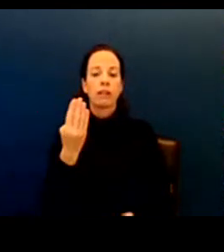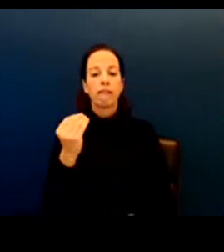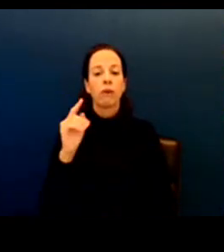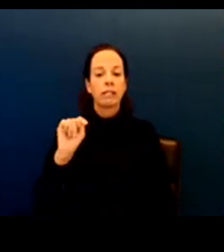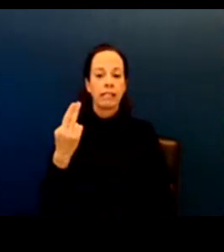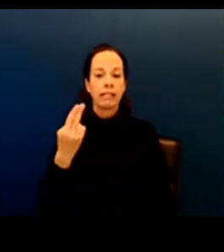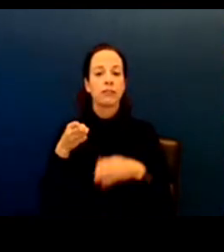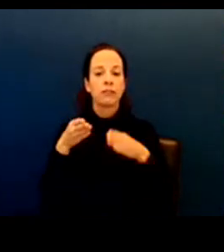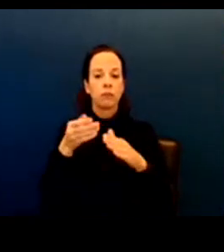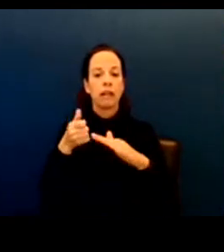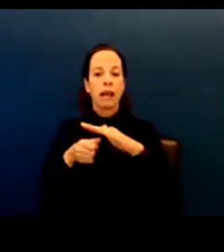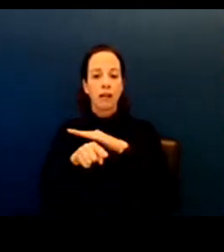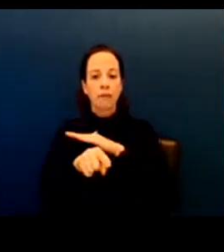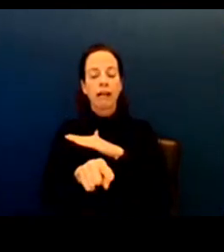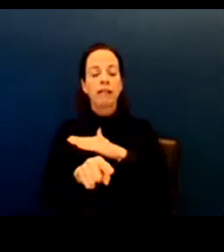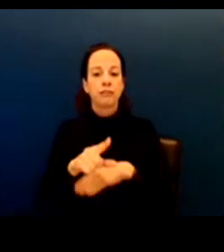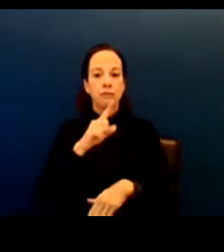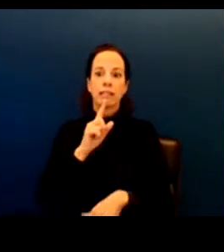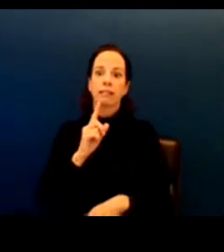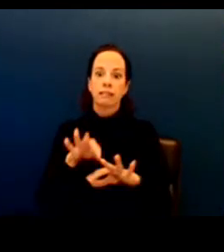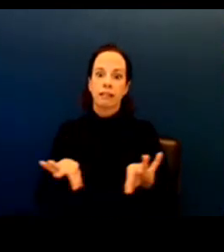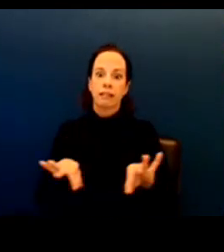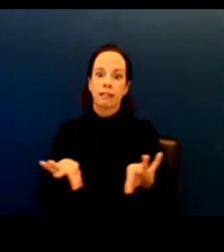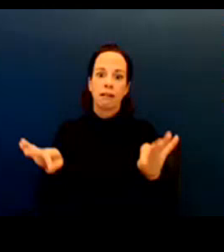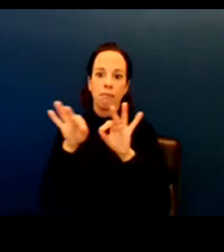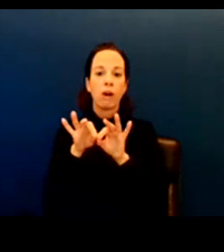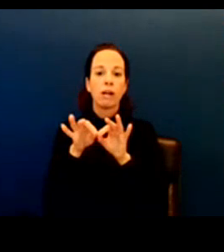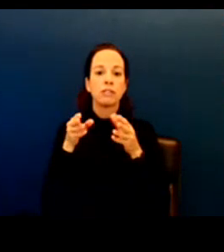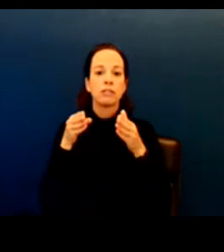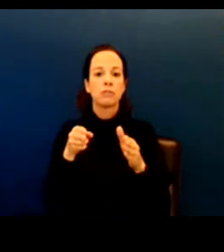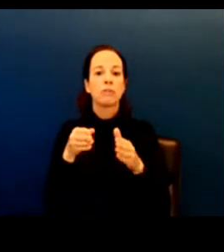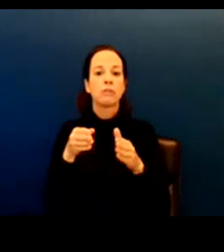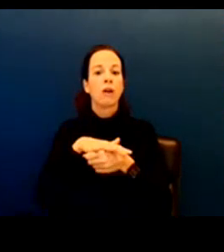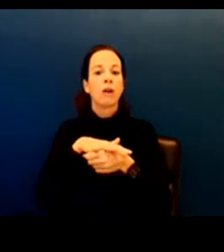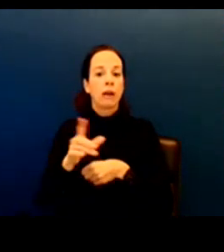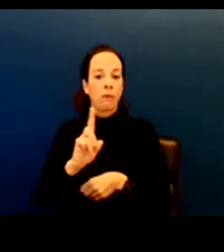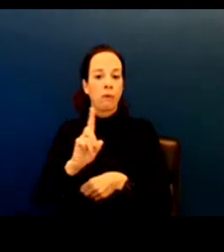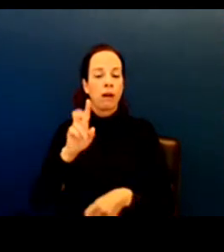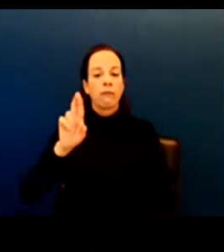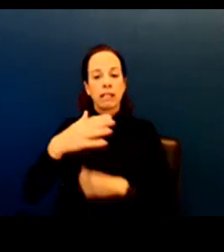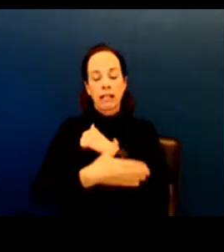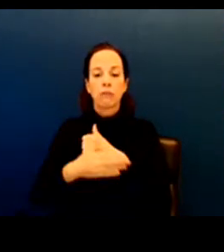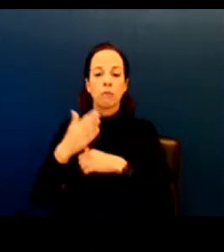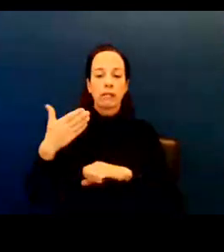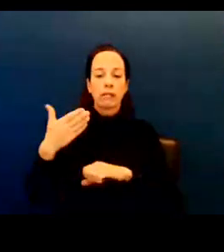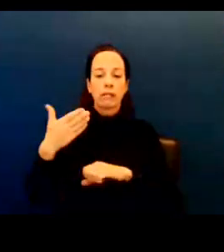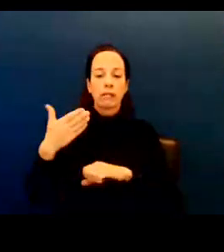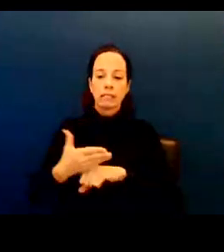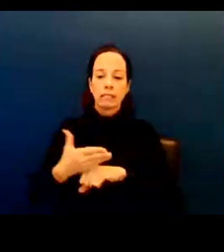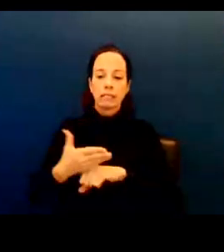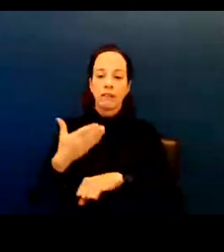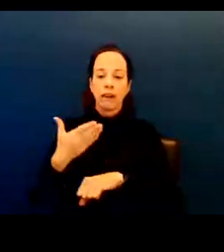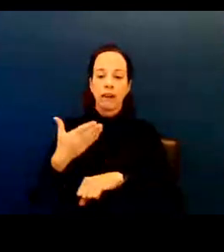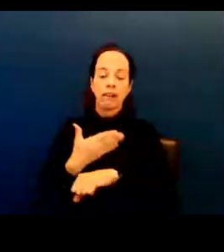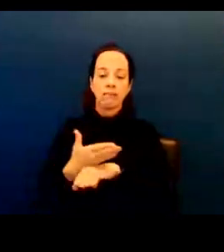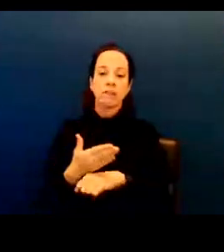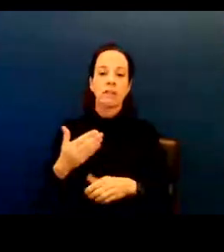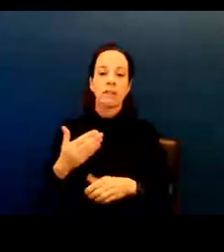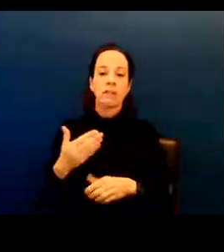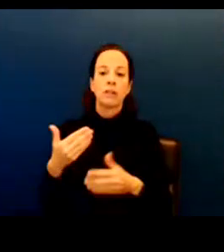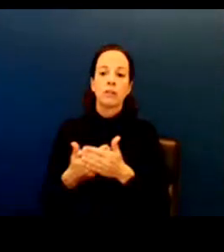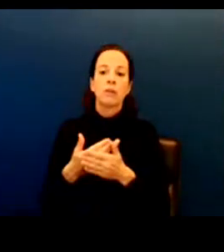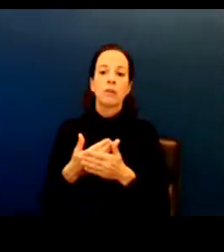infrastructure located in Riverside, California. The project will develop improvement plans for a new pump station designed to handle extreme